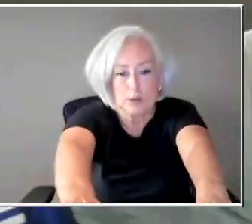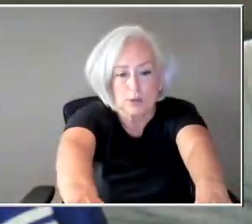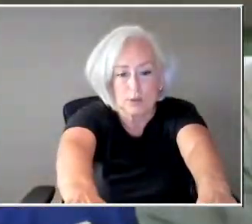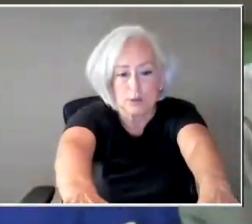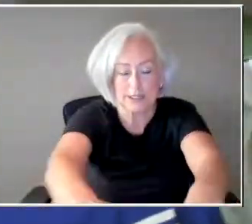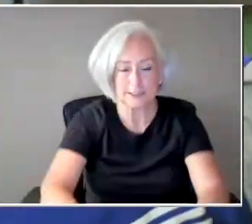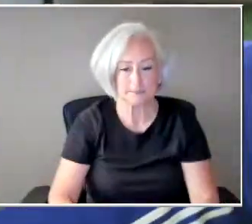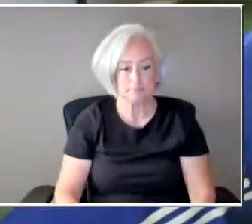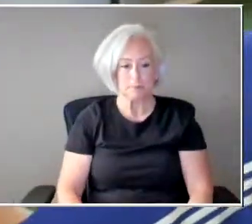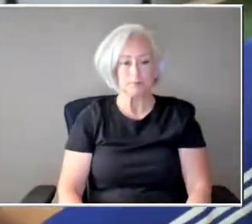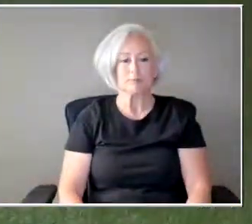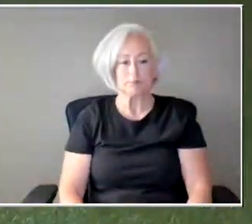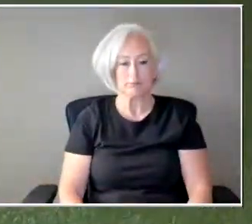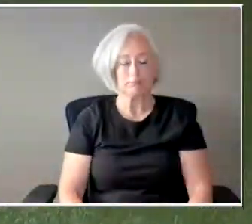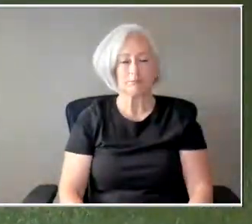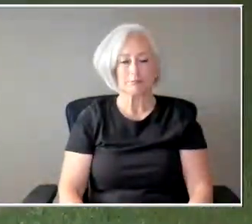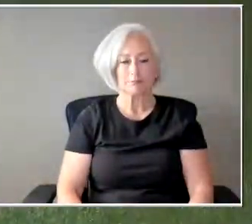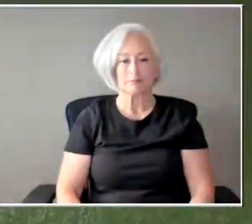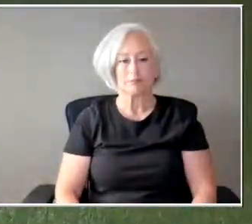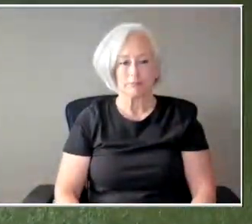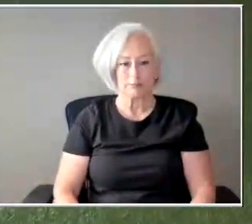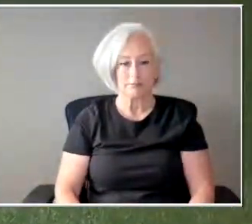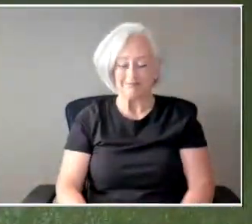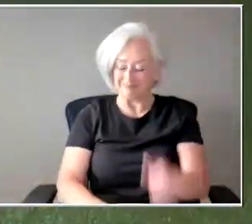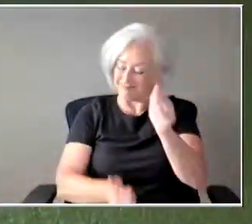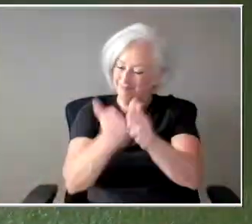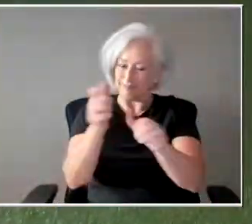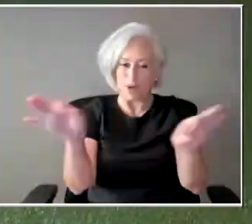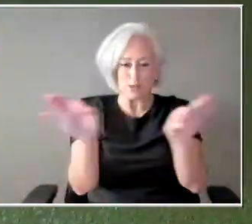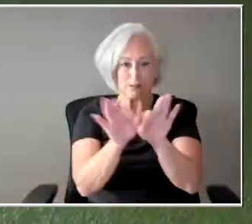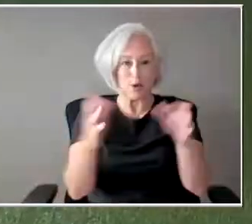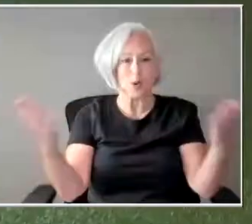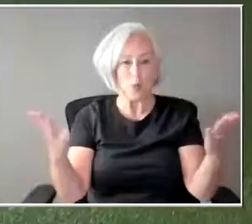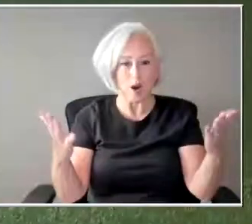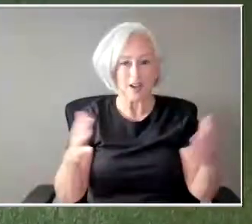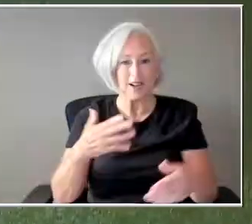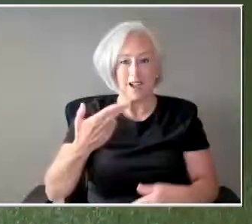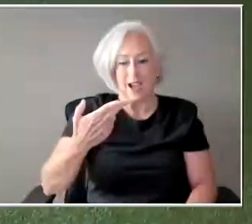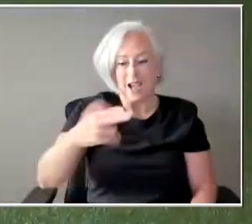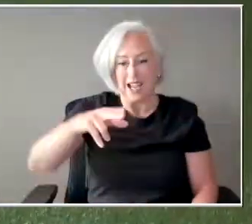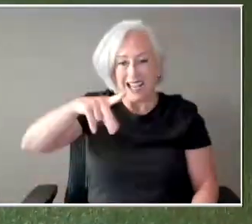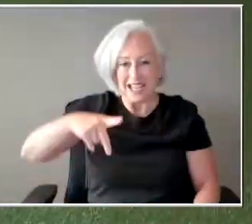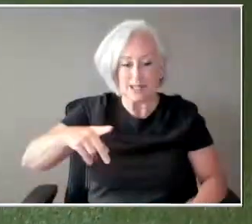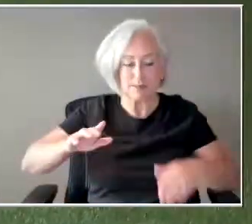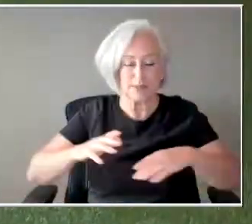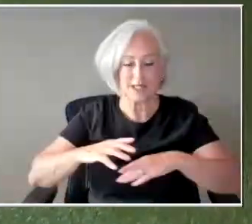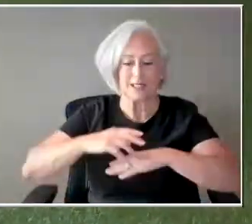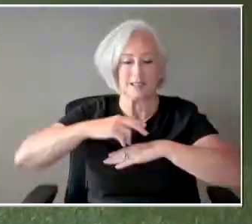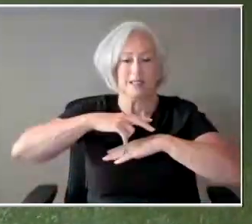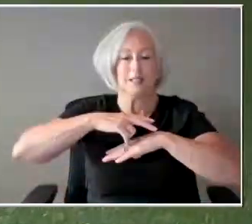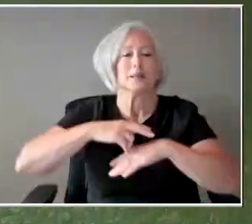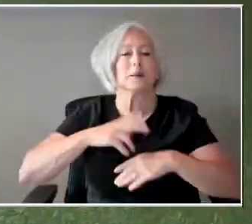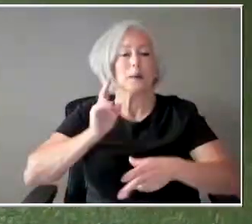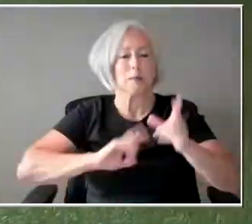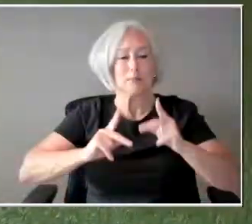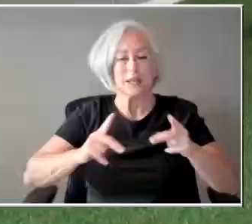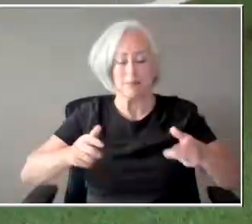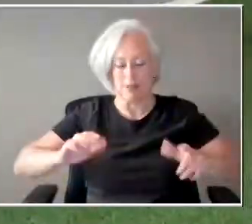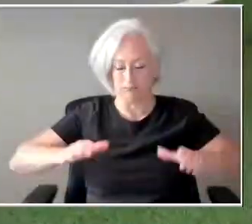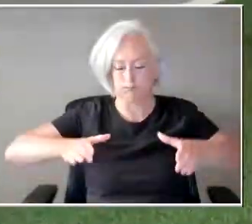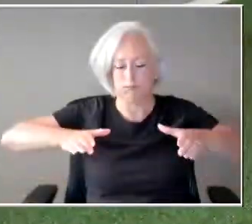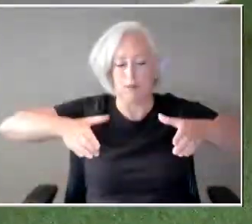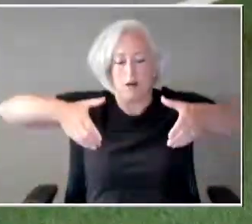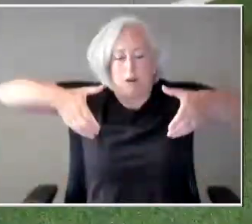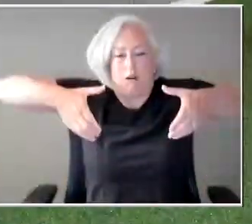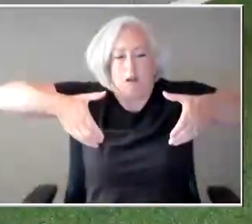There we go. And then biggest thing here is to take your hips with you. So a lot of times in clients, what I see as they go down is that their hips stay